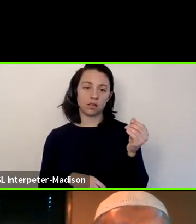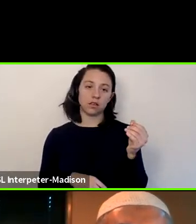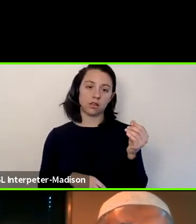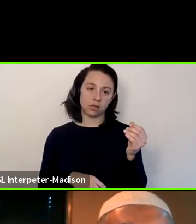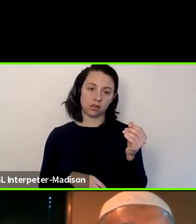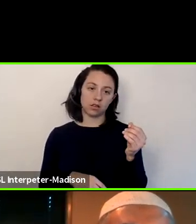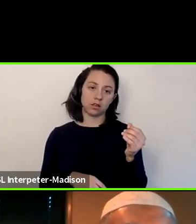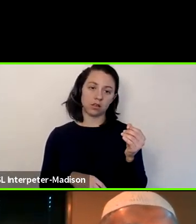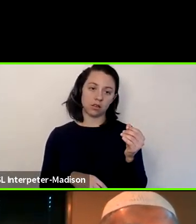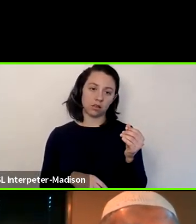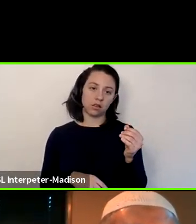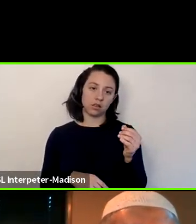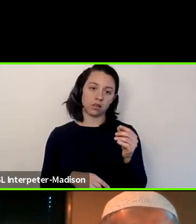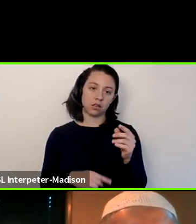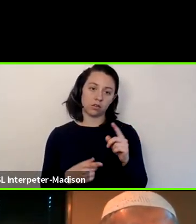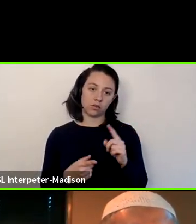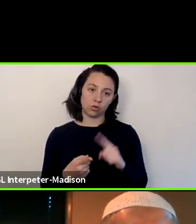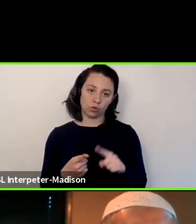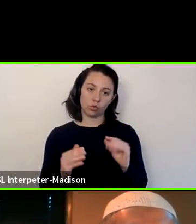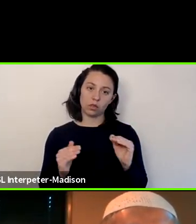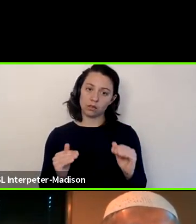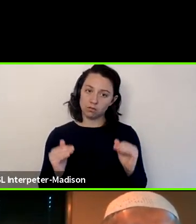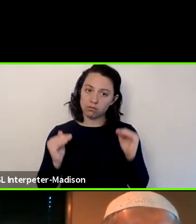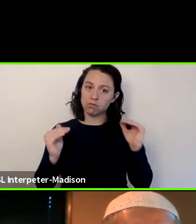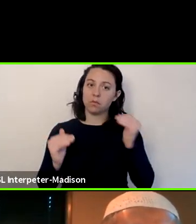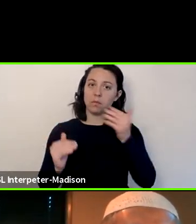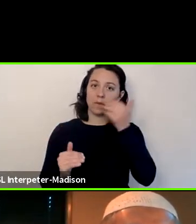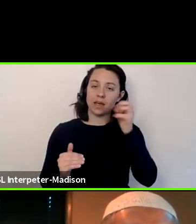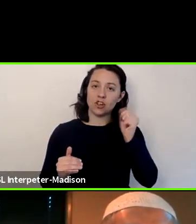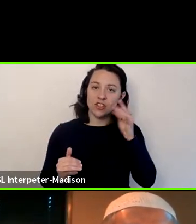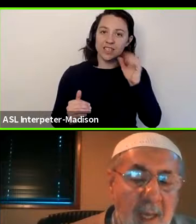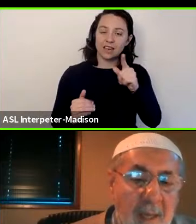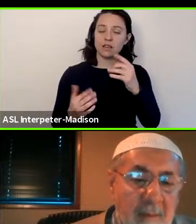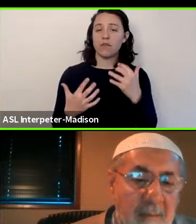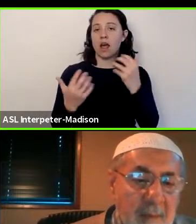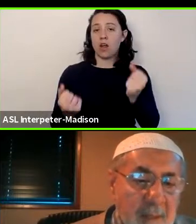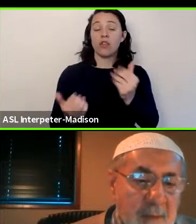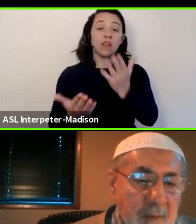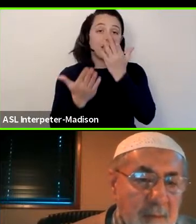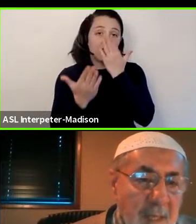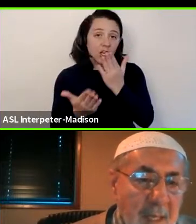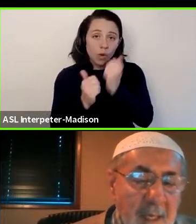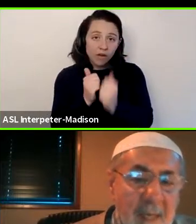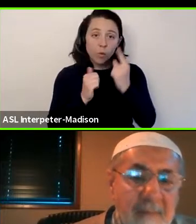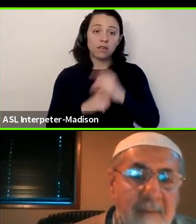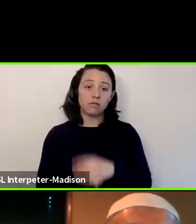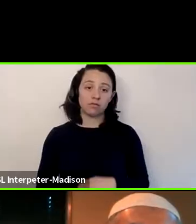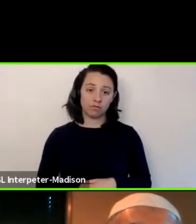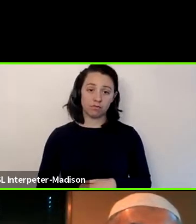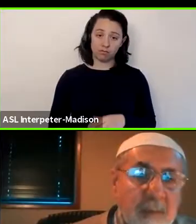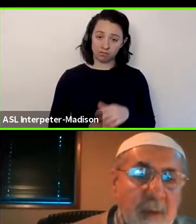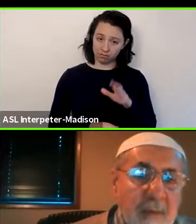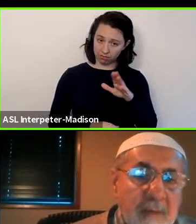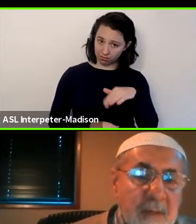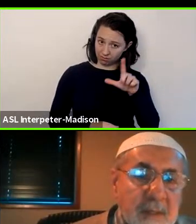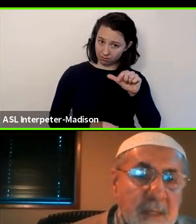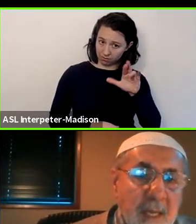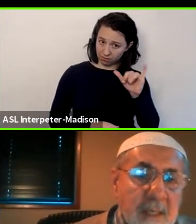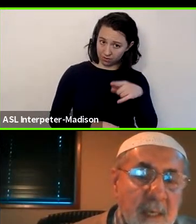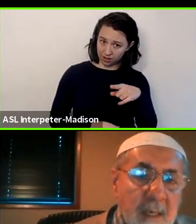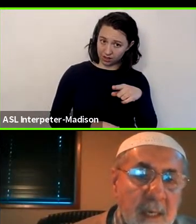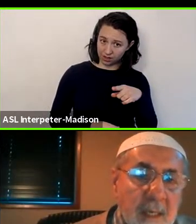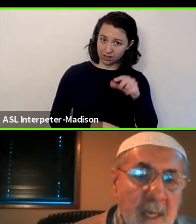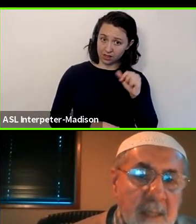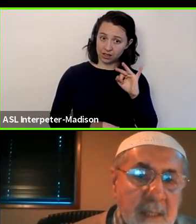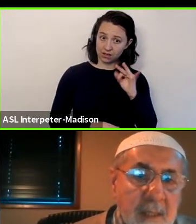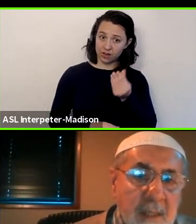higher status of health. Thank you, everyone. Excuse me, Larry, if a couple of these slides